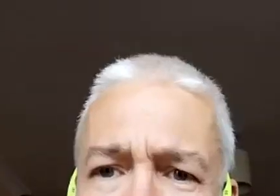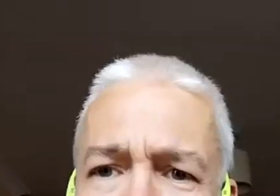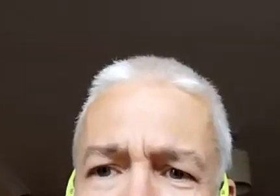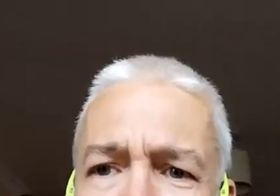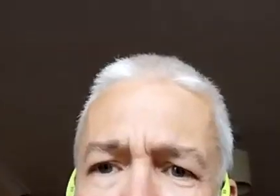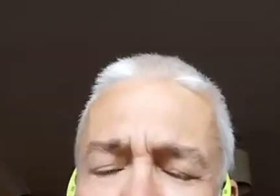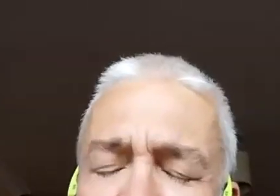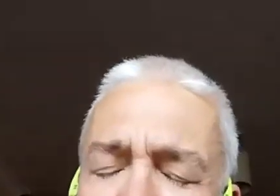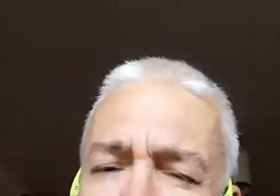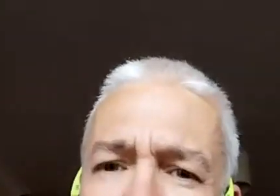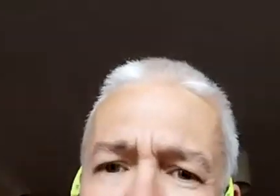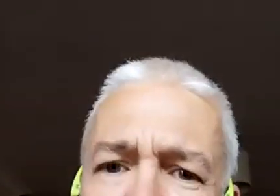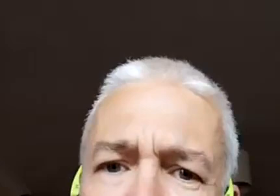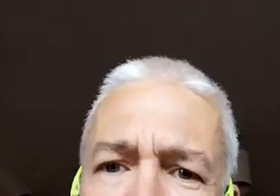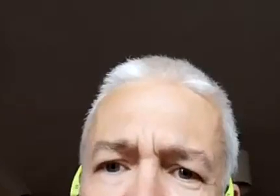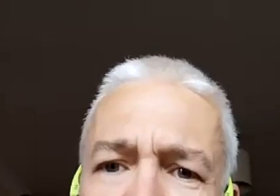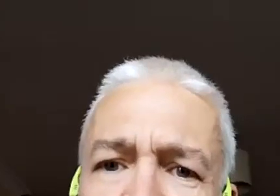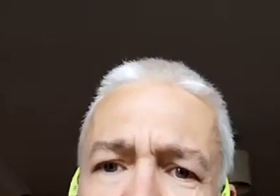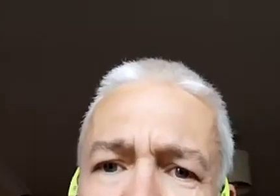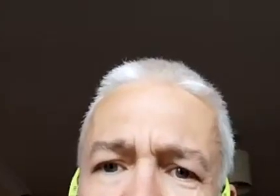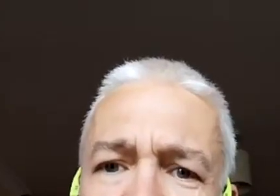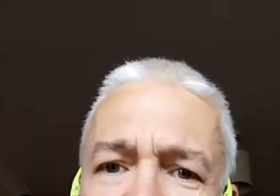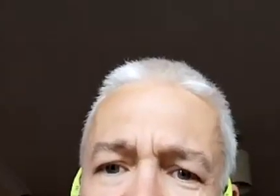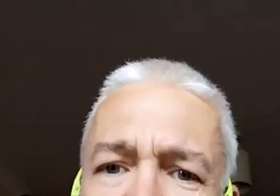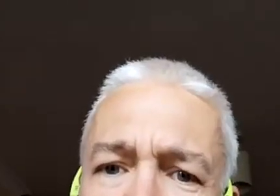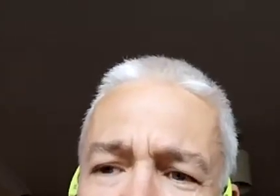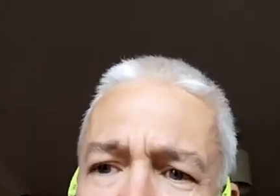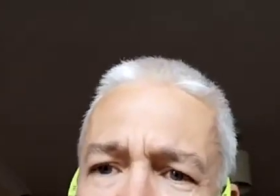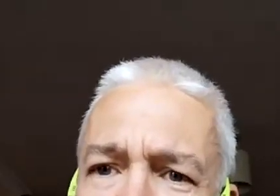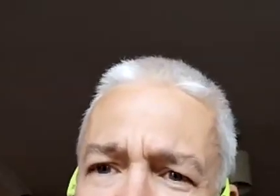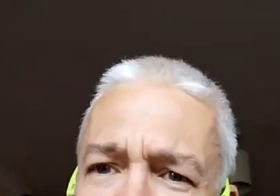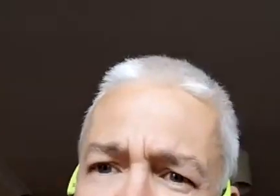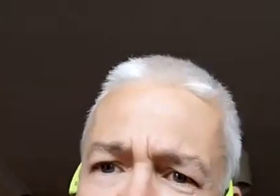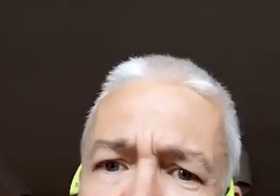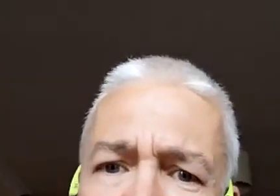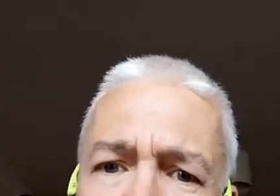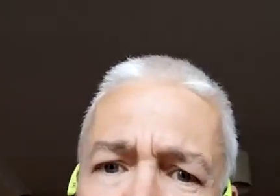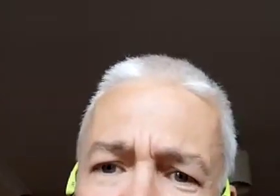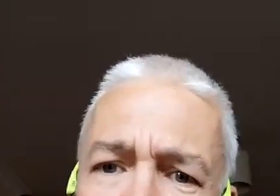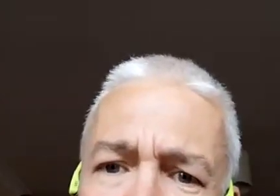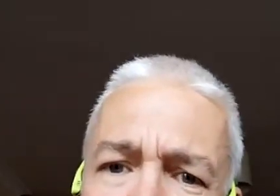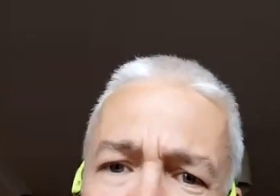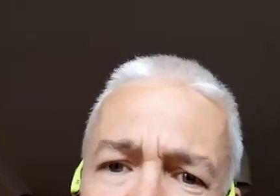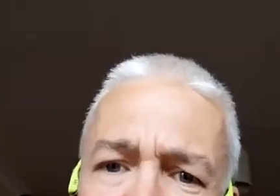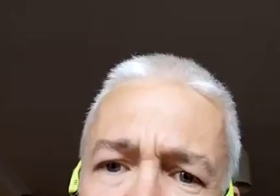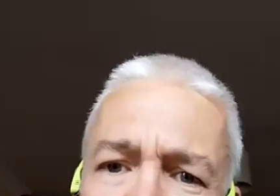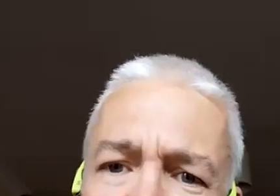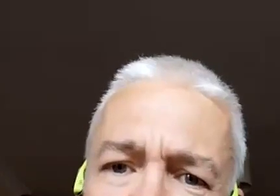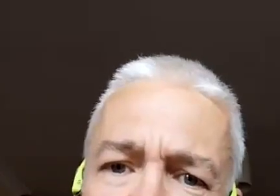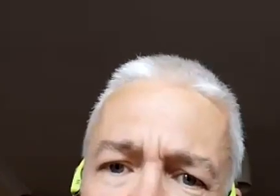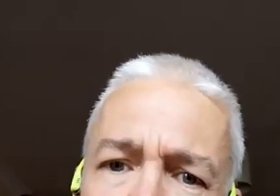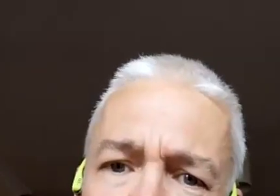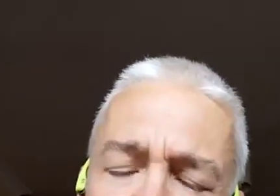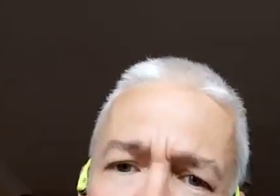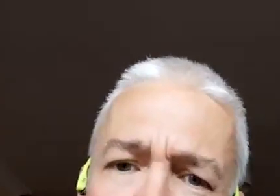also what happens for children who are in households where someone else is shielding, and what does that mean for those children's school attendance